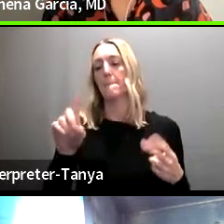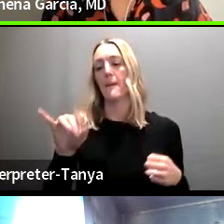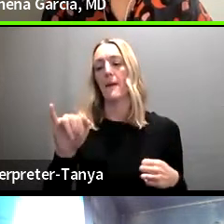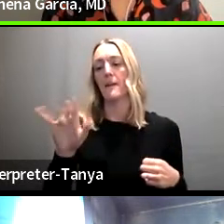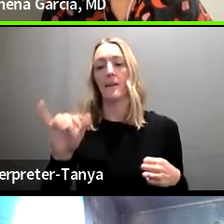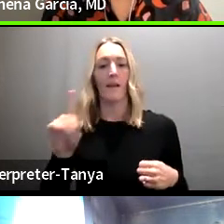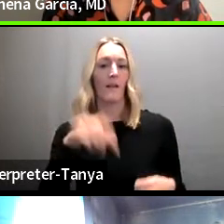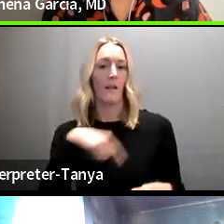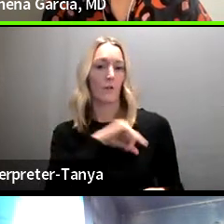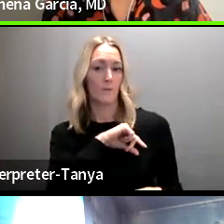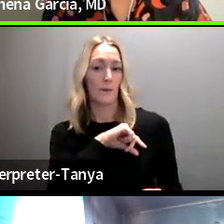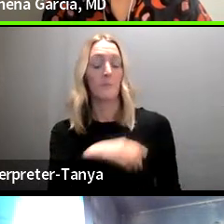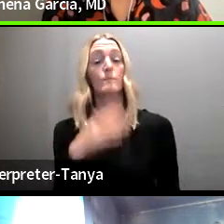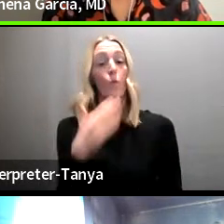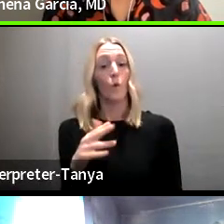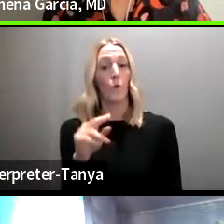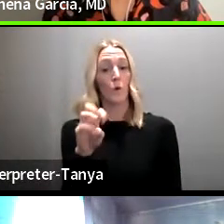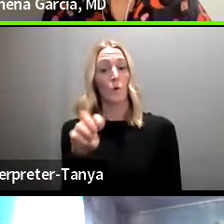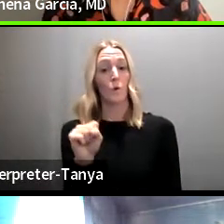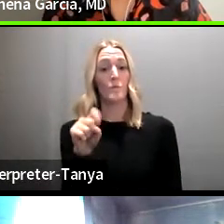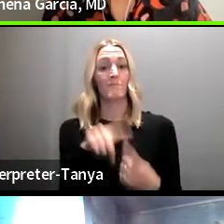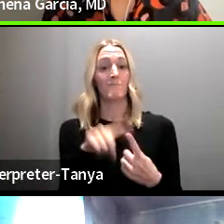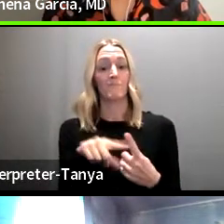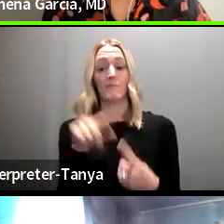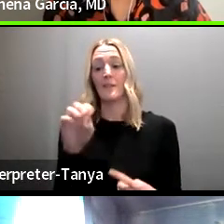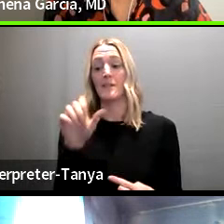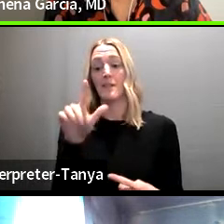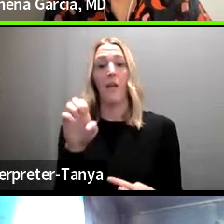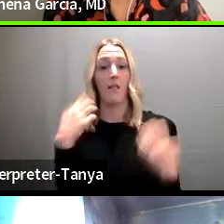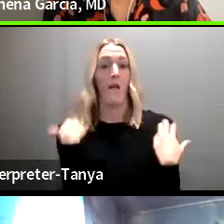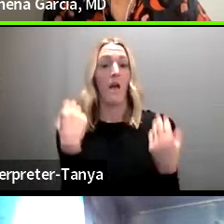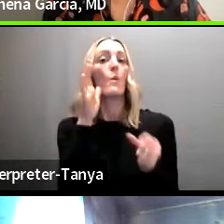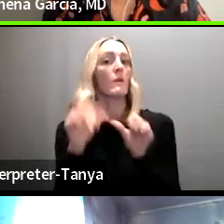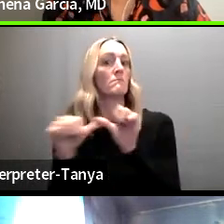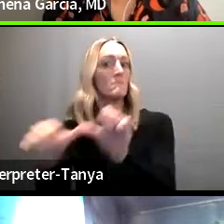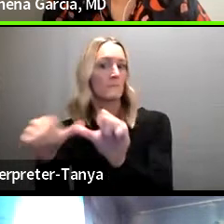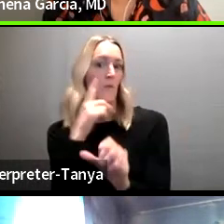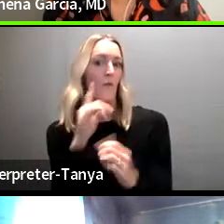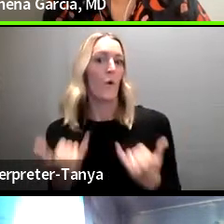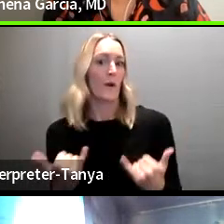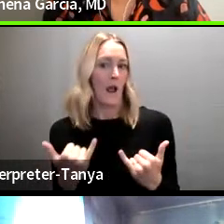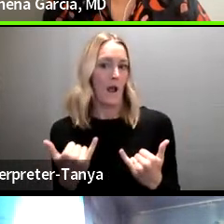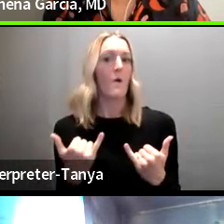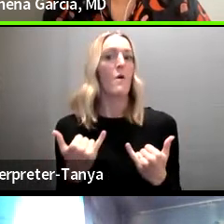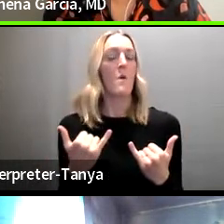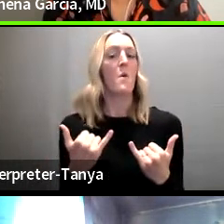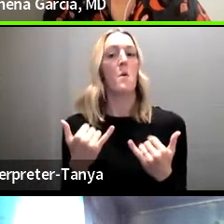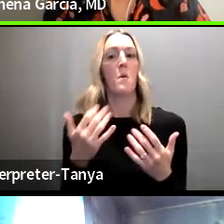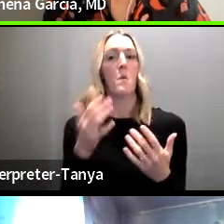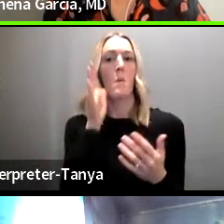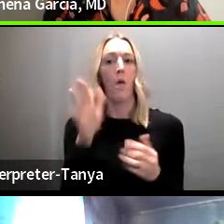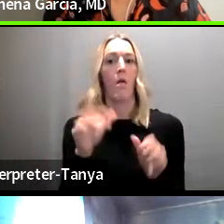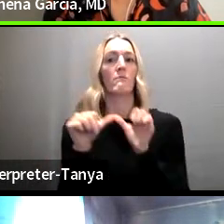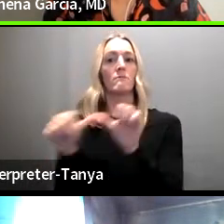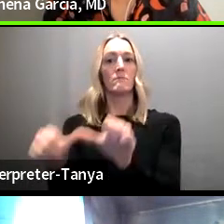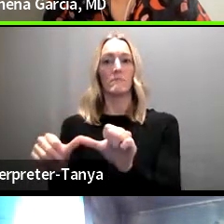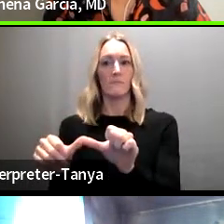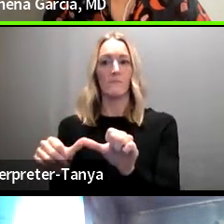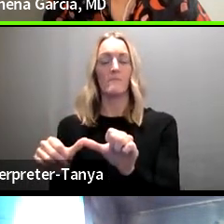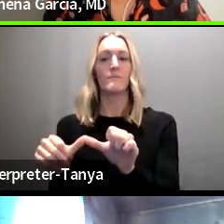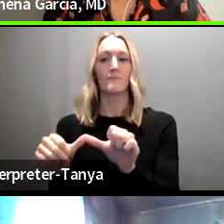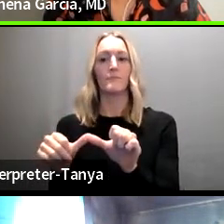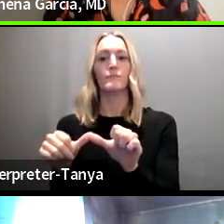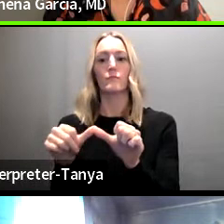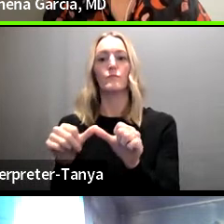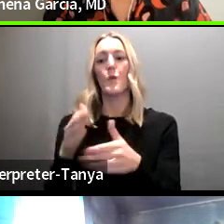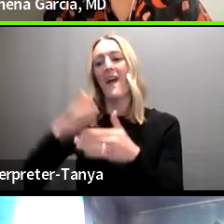And the good news is that telehealth is going to continue for now. So telehealth measures have been largely extended through the end of